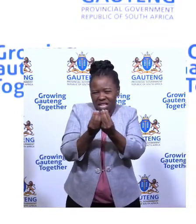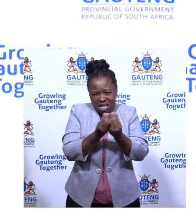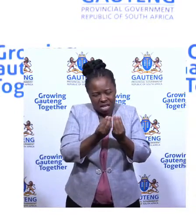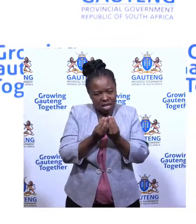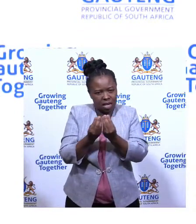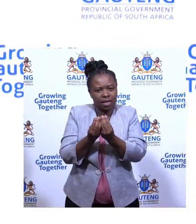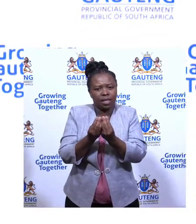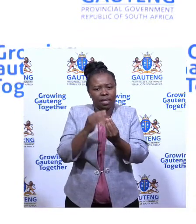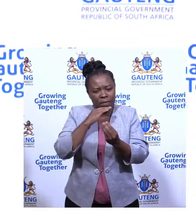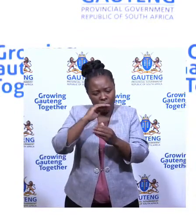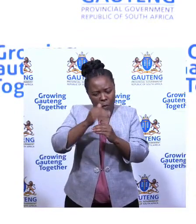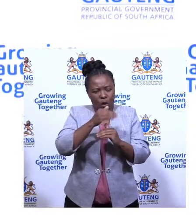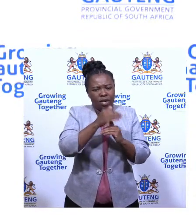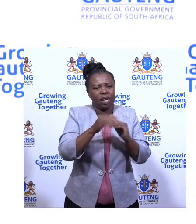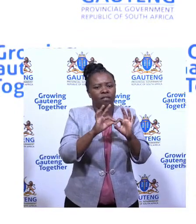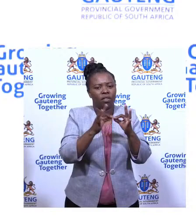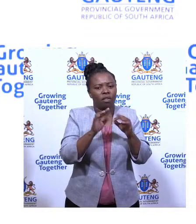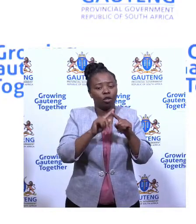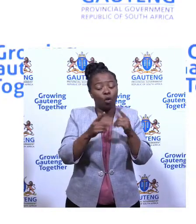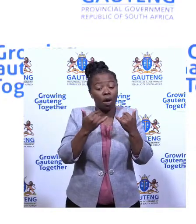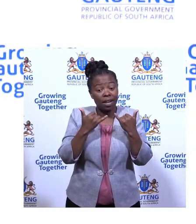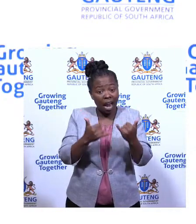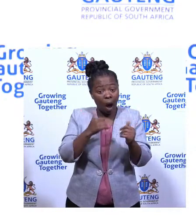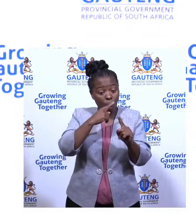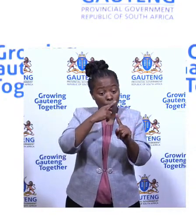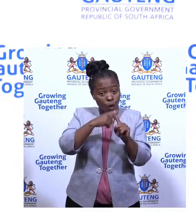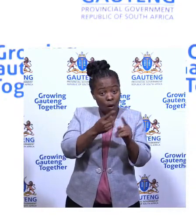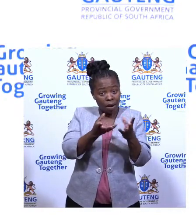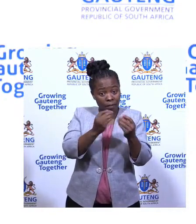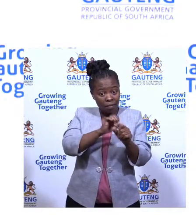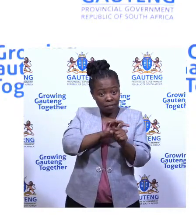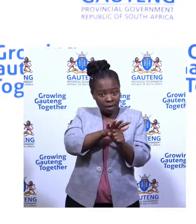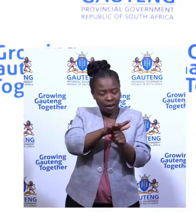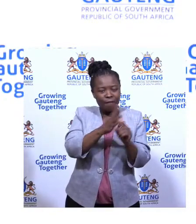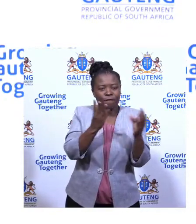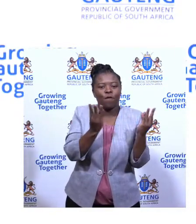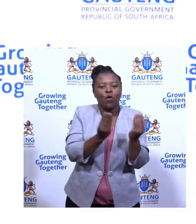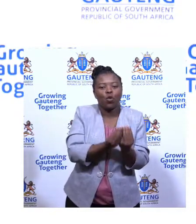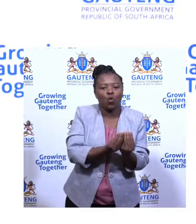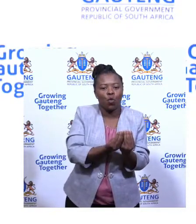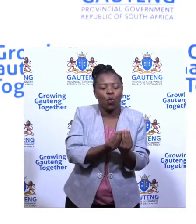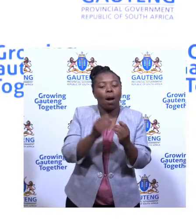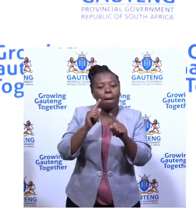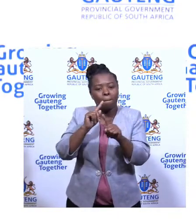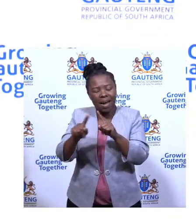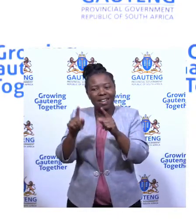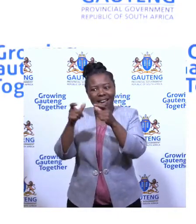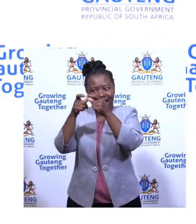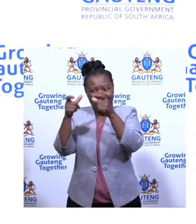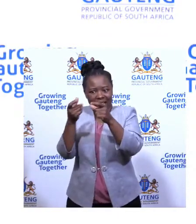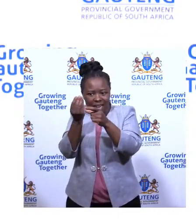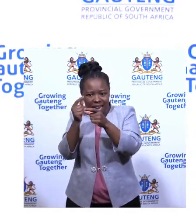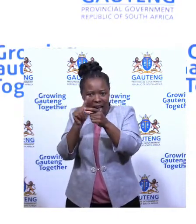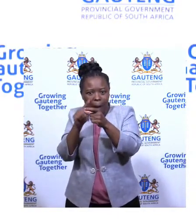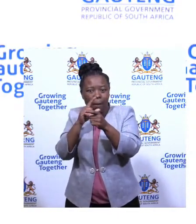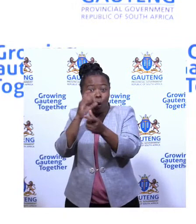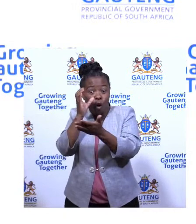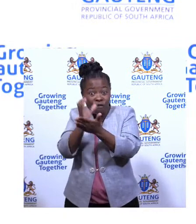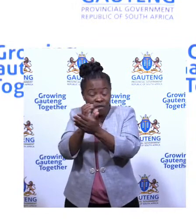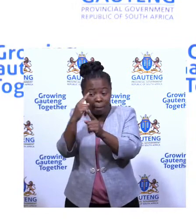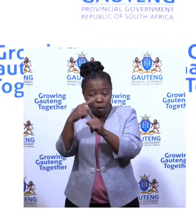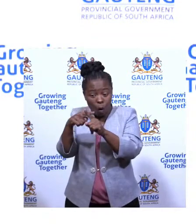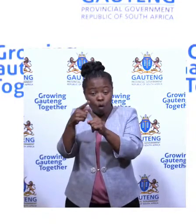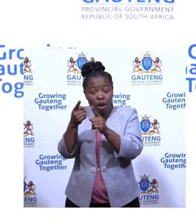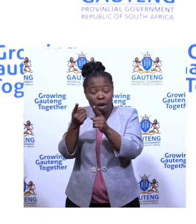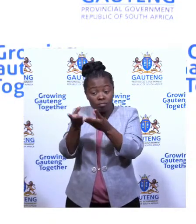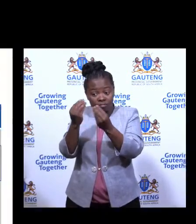So we have fewer active cases, but we still have the largest number of confirmed cases. You will